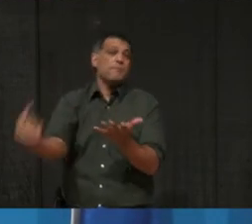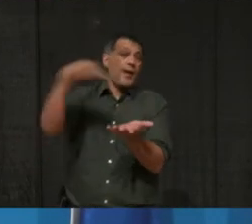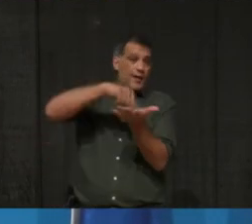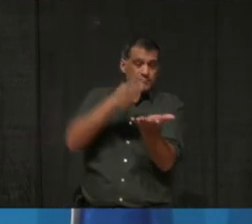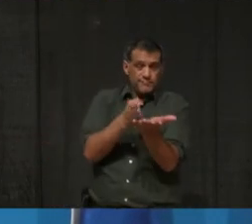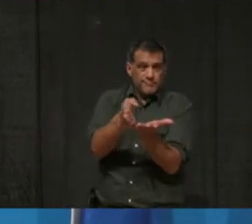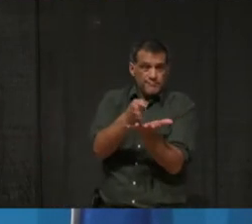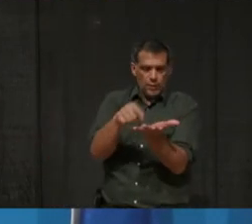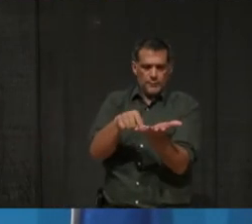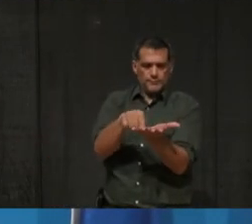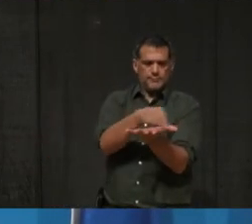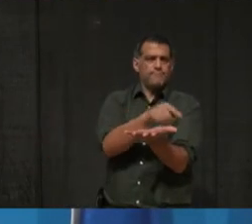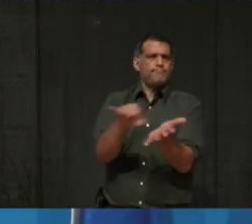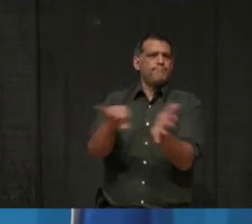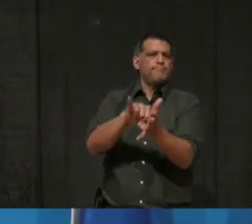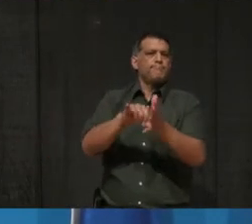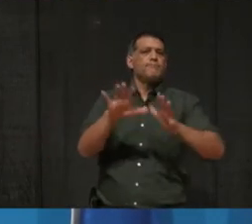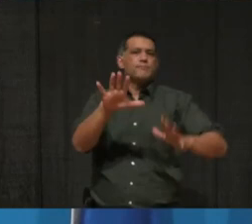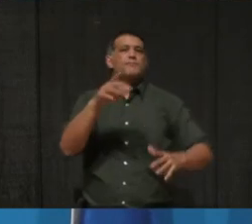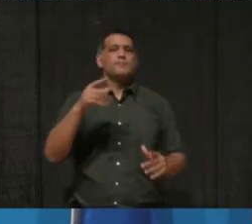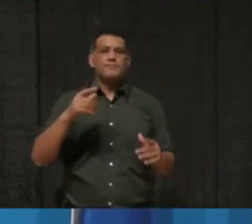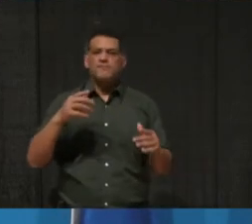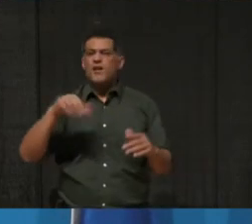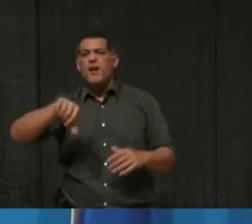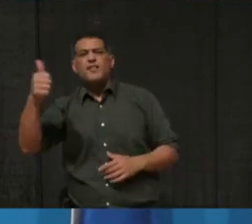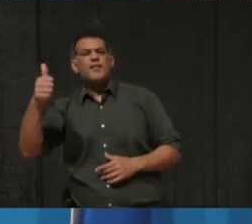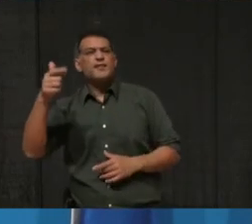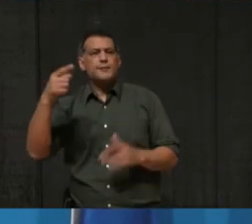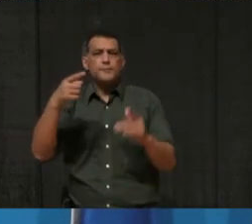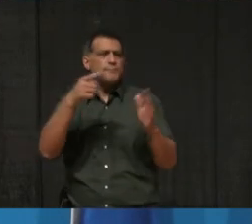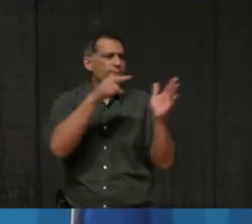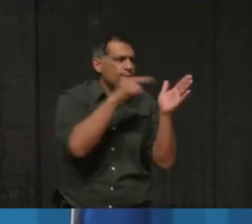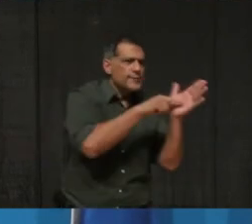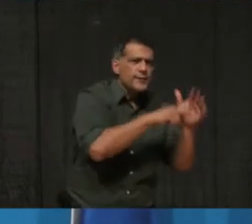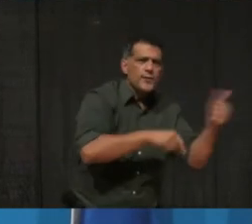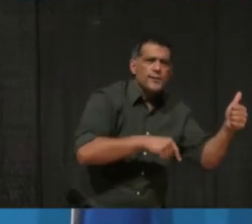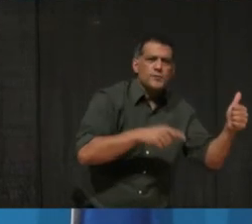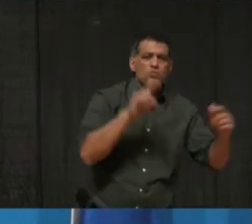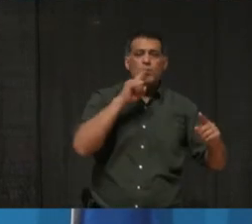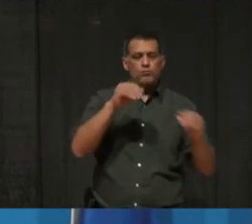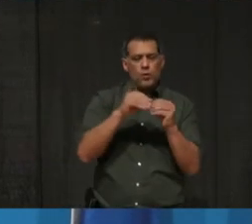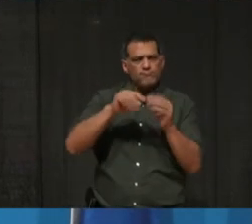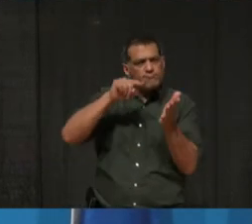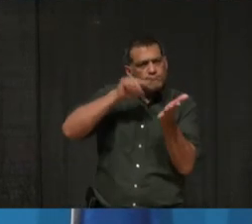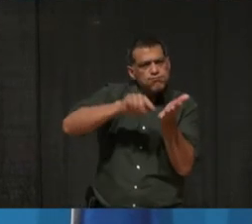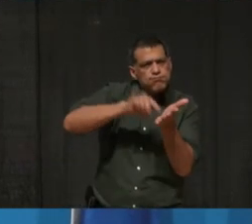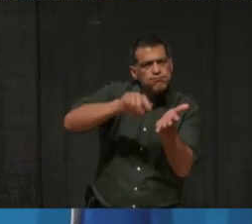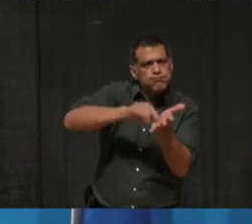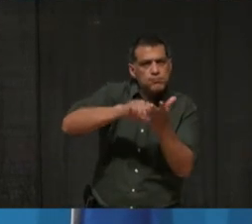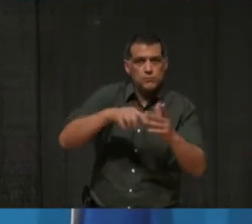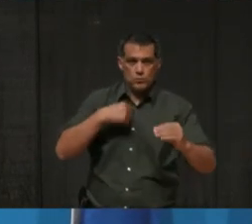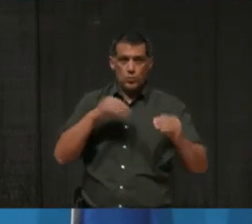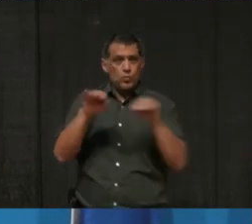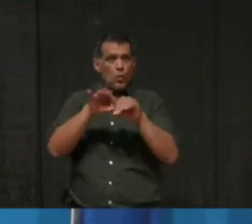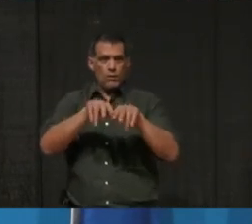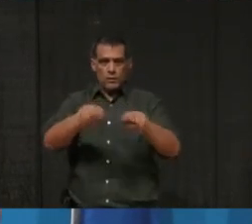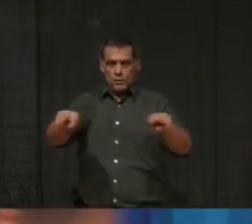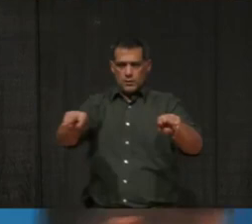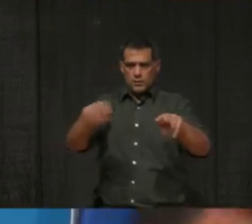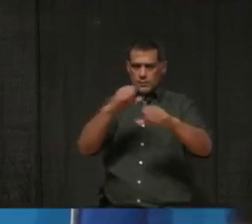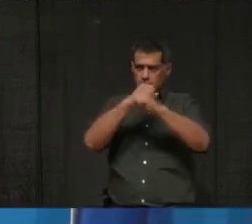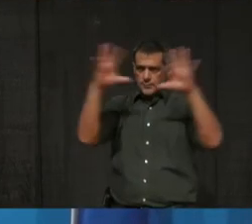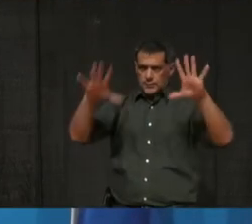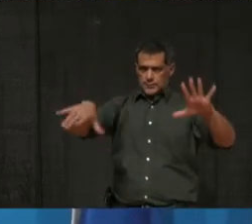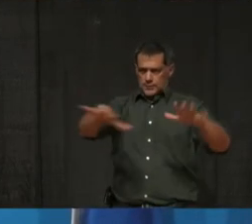proactive inspections can happen regularly, frequently, and certainly in a manner that will ensure that workers are kept safe. Thanks very much for the question.